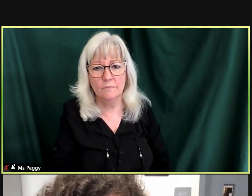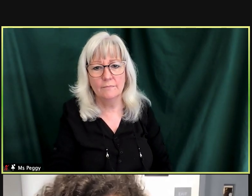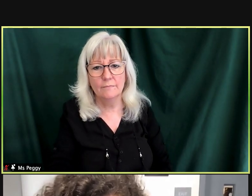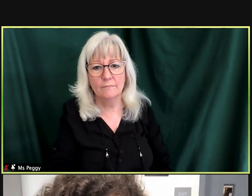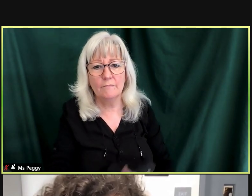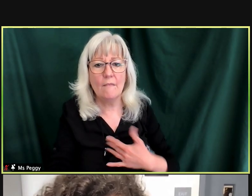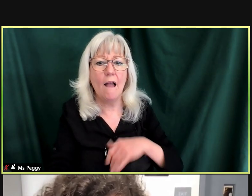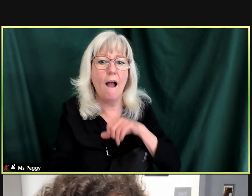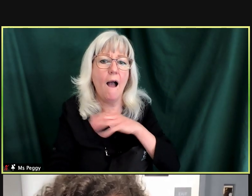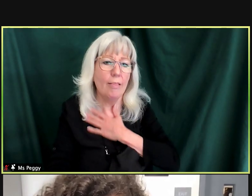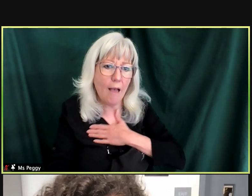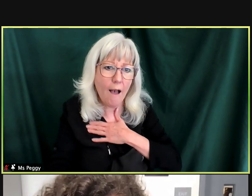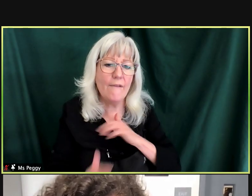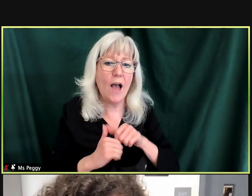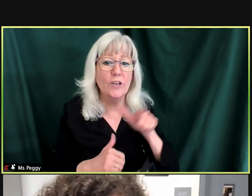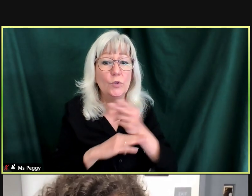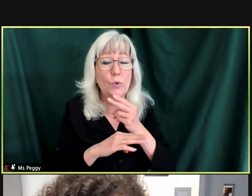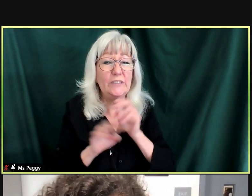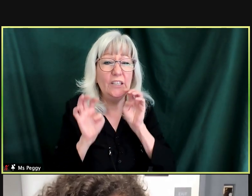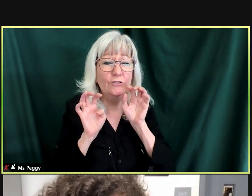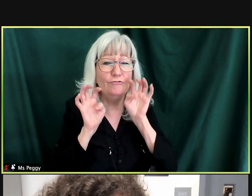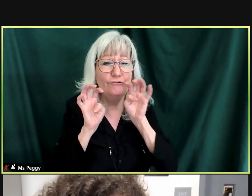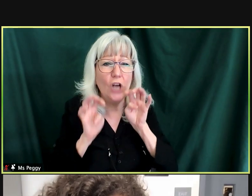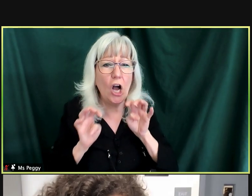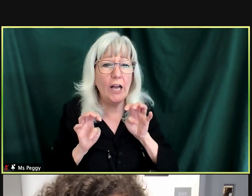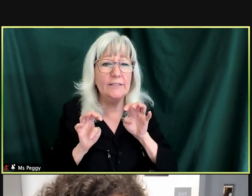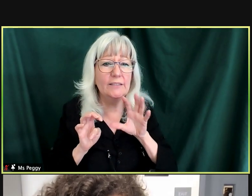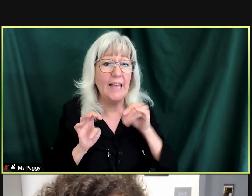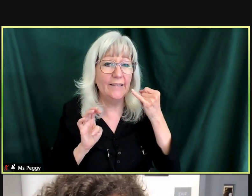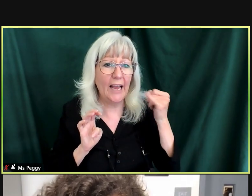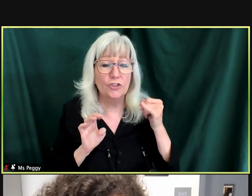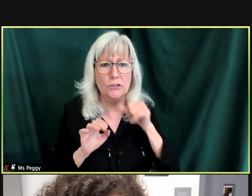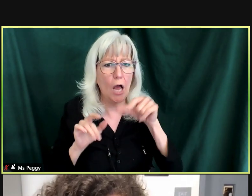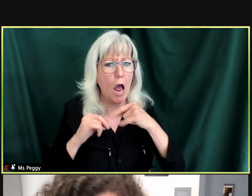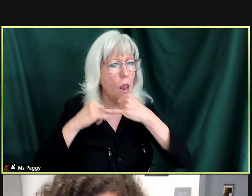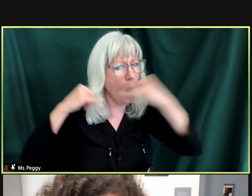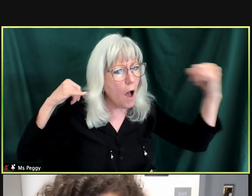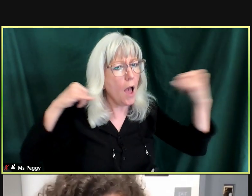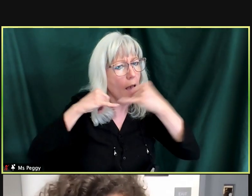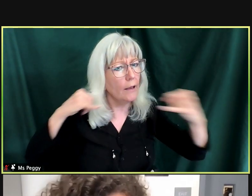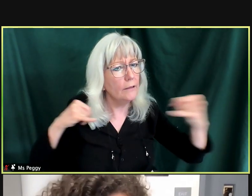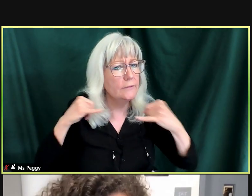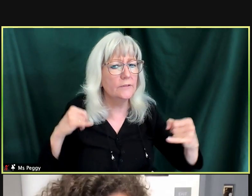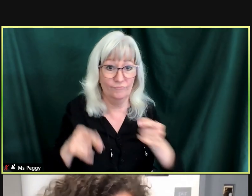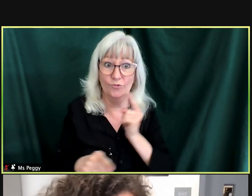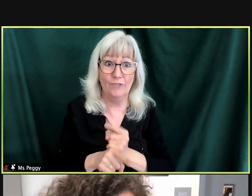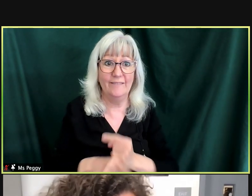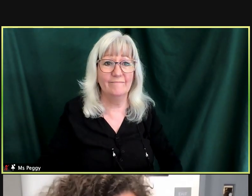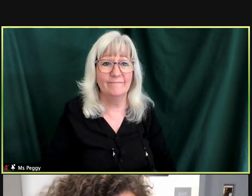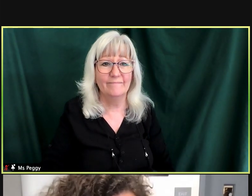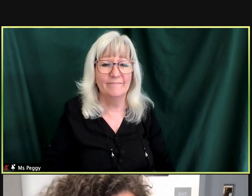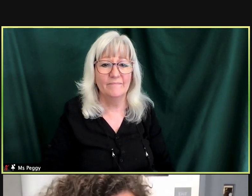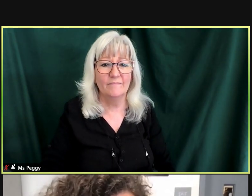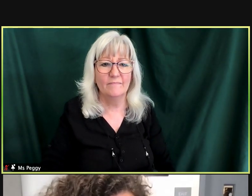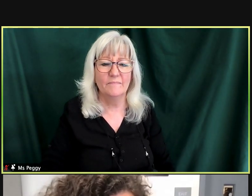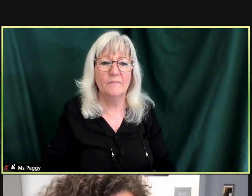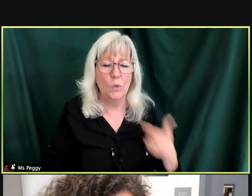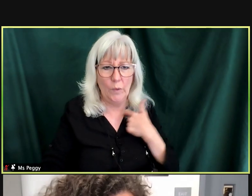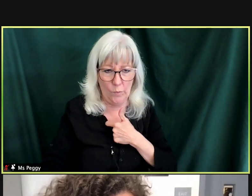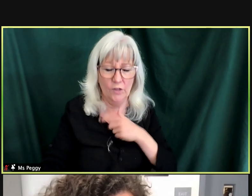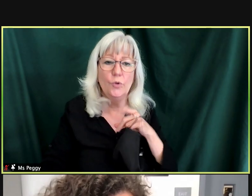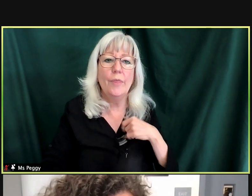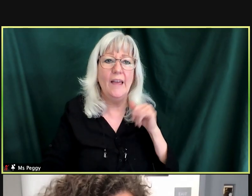Okay, I love how he used little dots and dashes instead of long lines. Yep. And that's what we're gonna